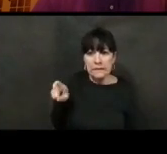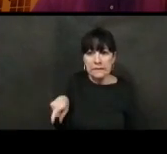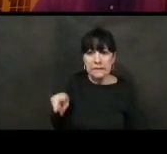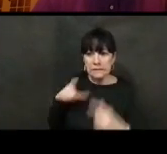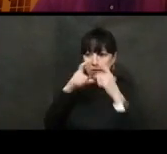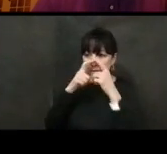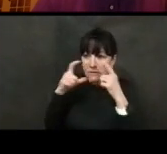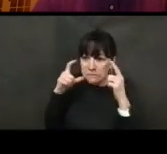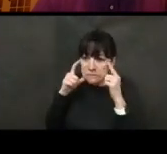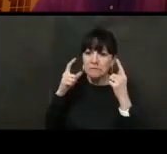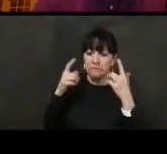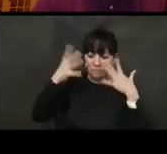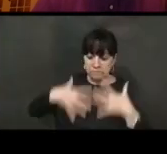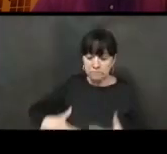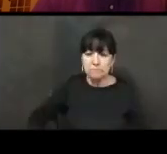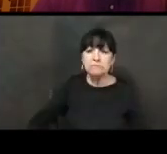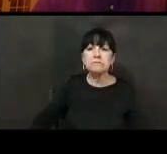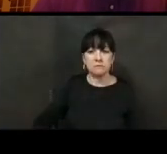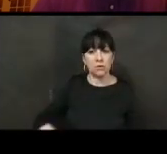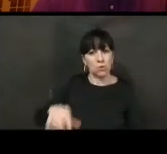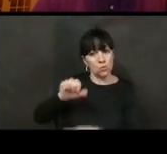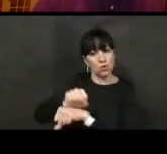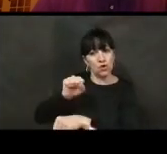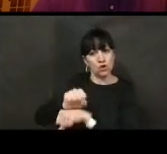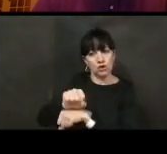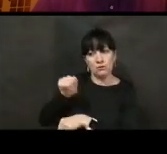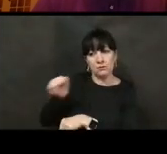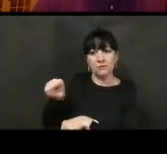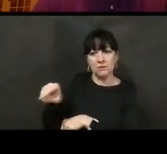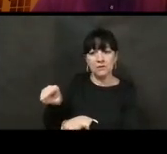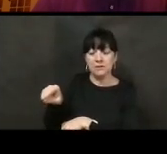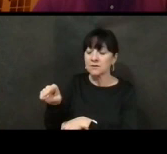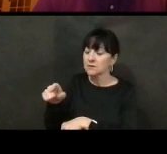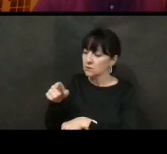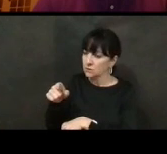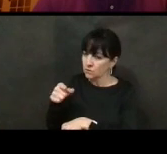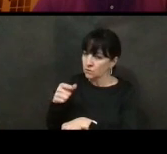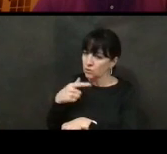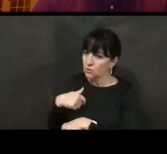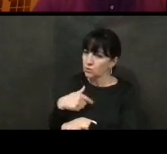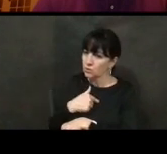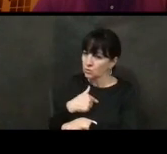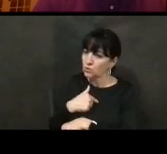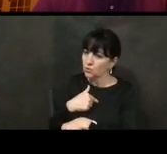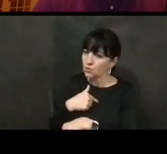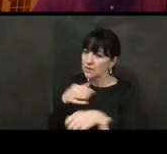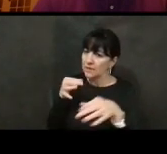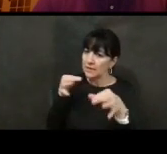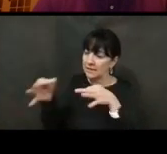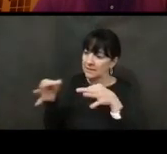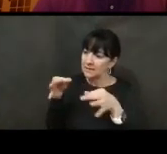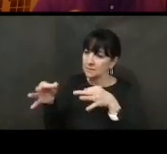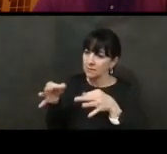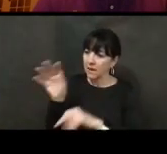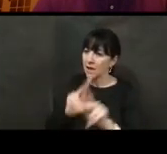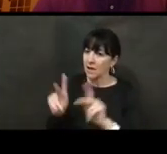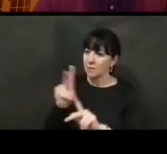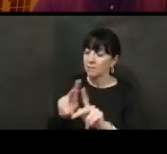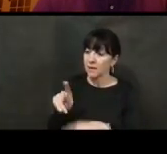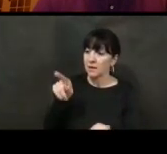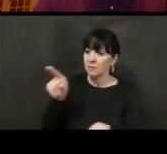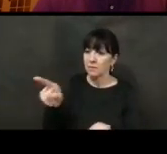we strongly encourage people not to use face coverings that are for healthcare providers or